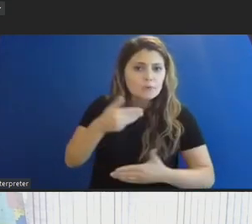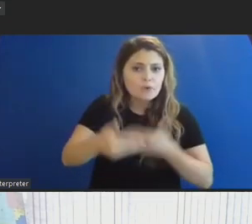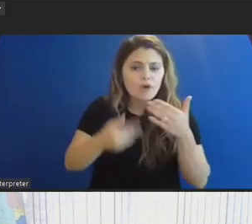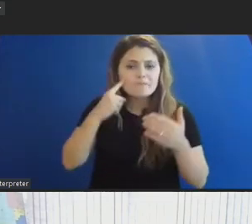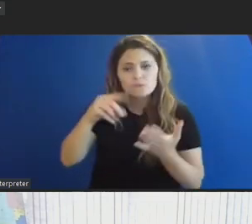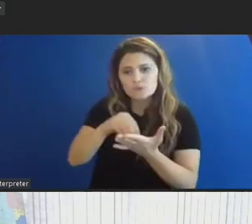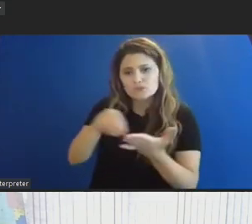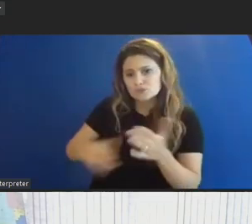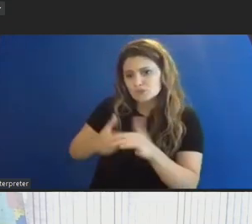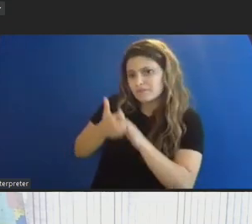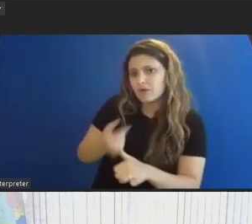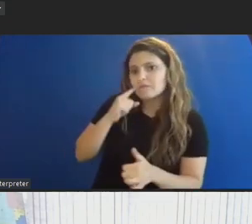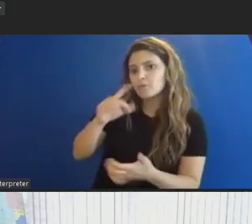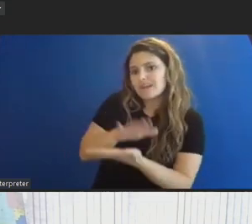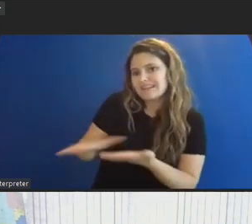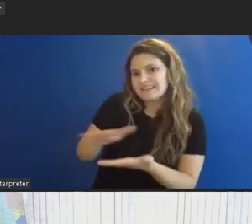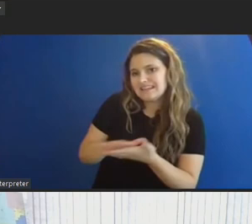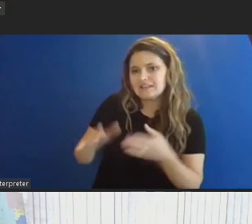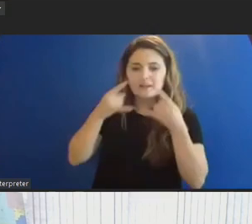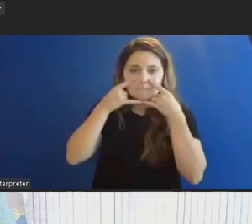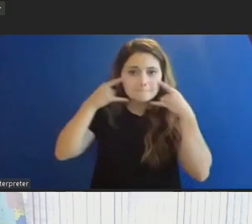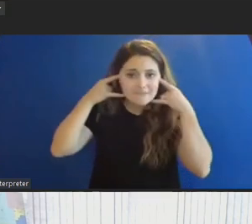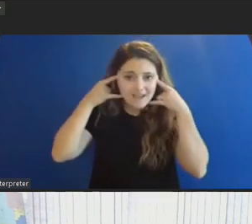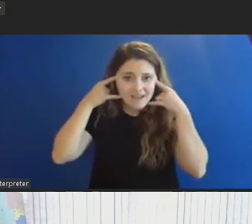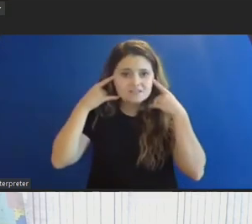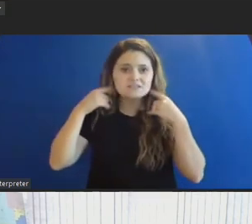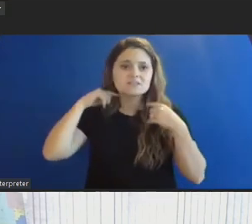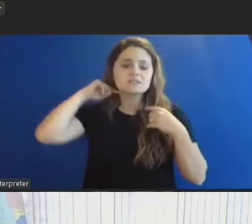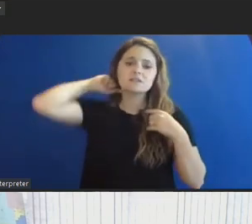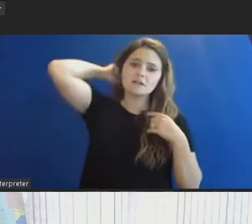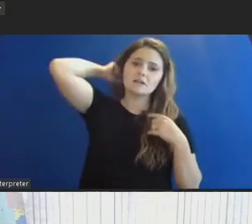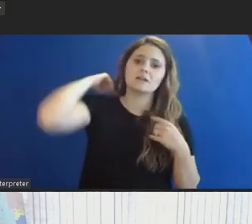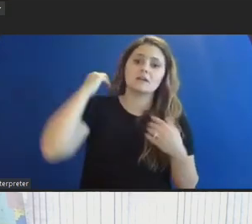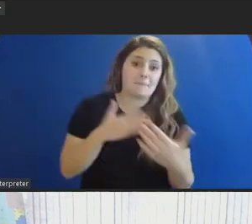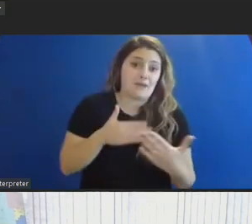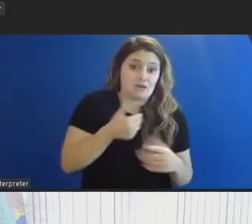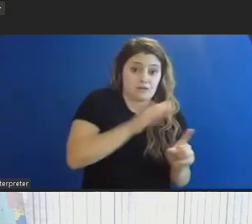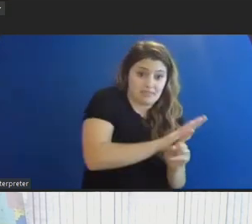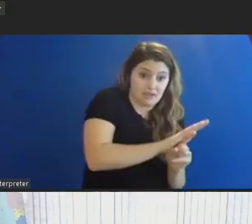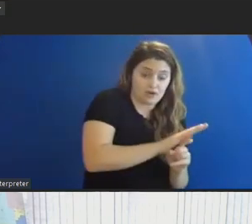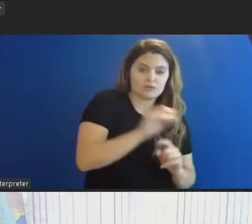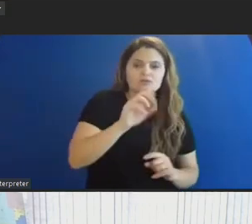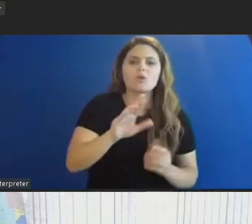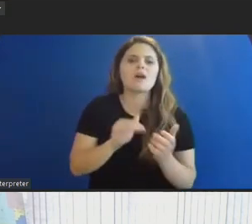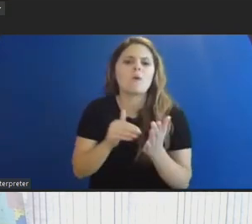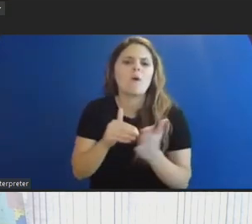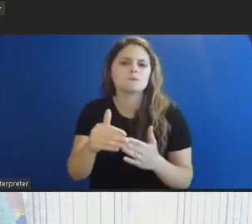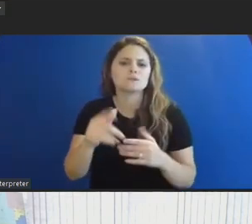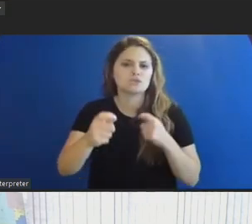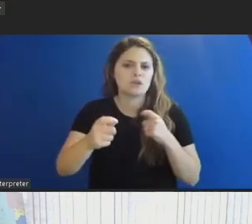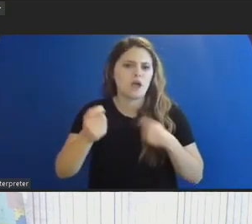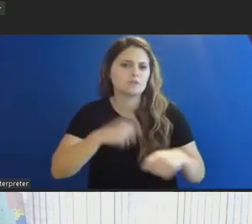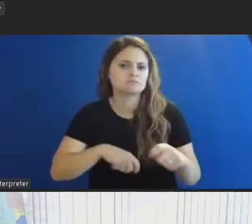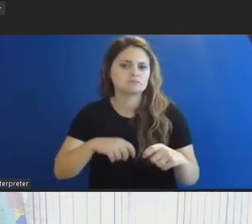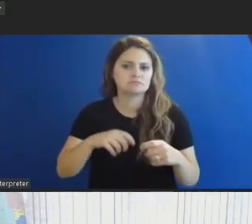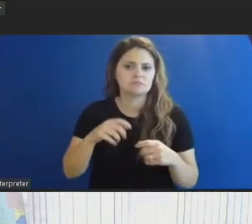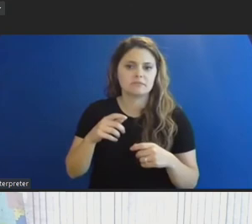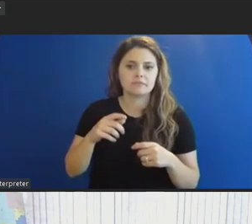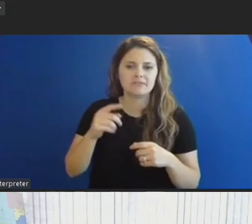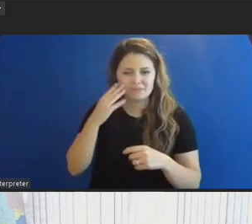follow for cleaning their masks, whether it's the ones they have, or how often should they replace the disposable